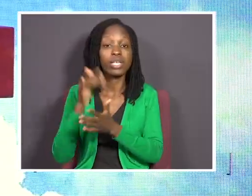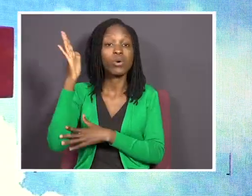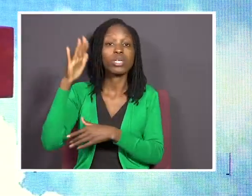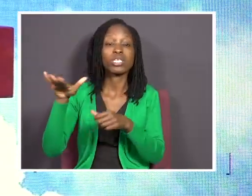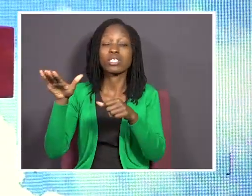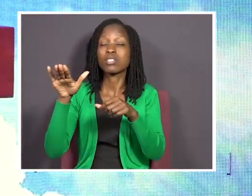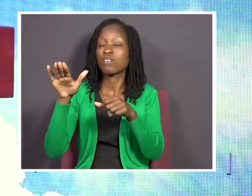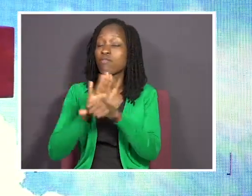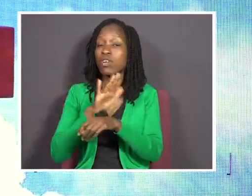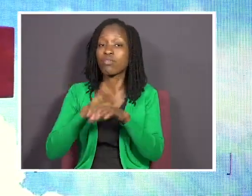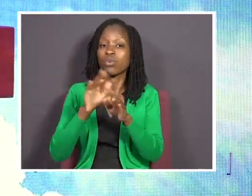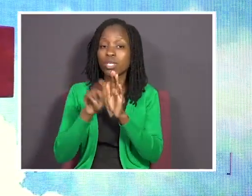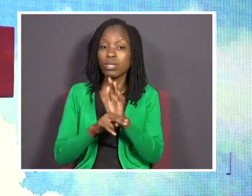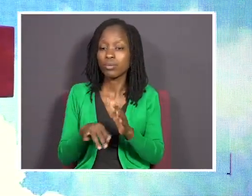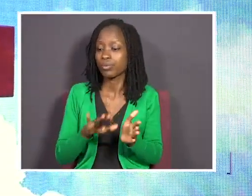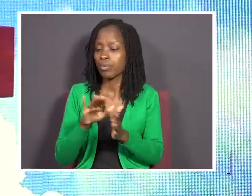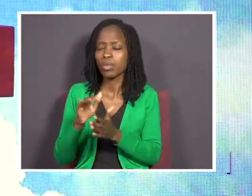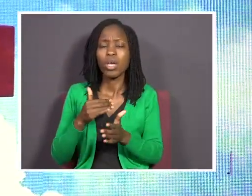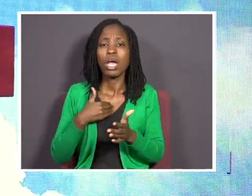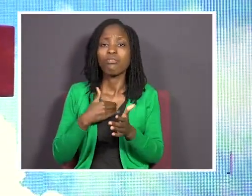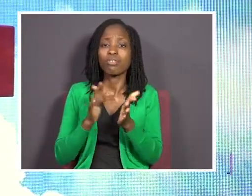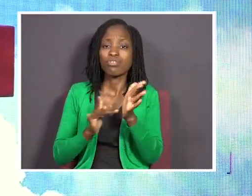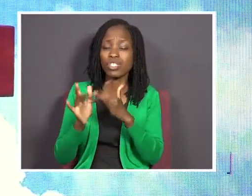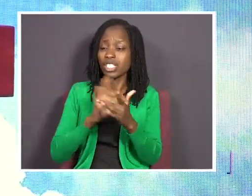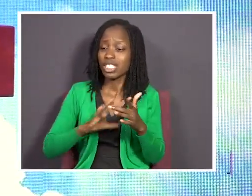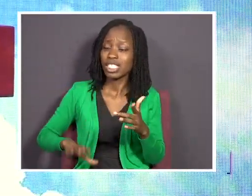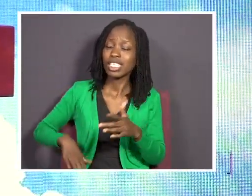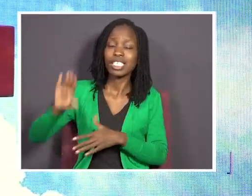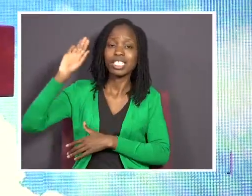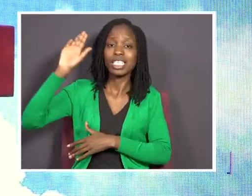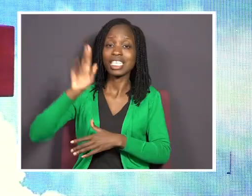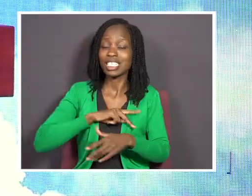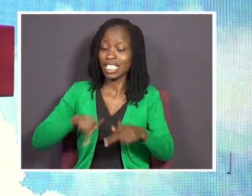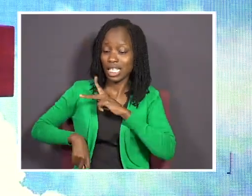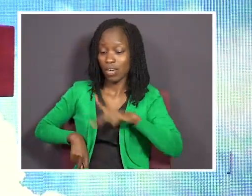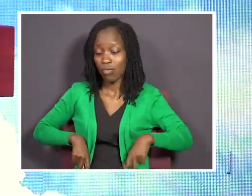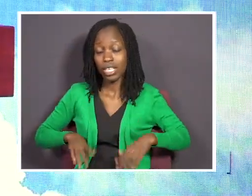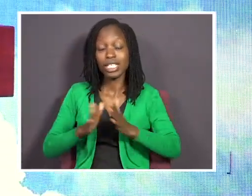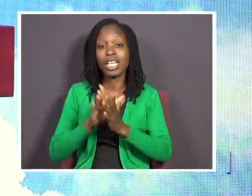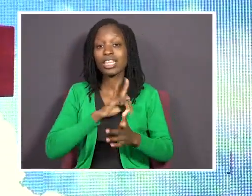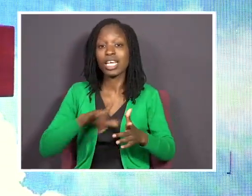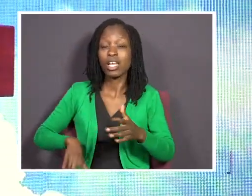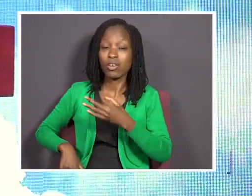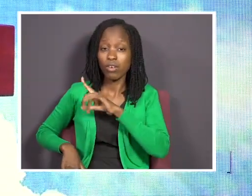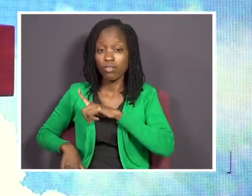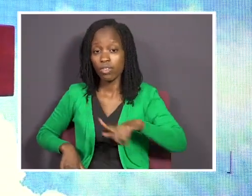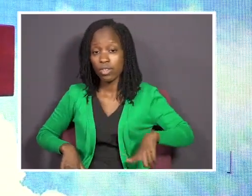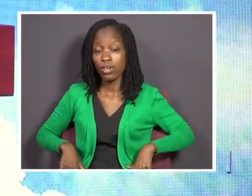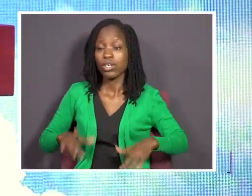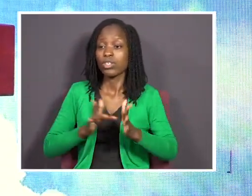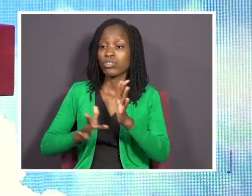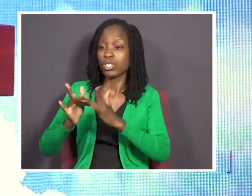goodness. And then we have Jesus Christ, who is the King of Kings and the Lord of Lords. He is in a